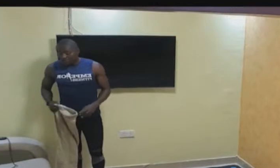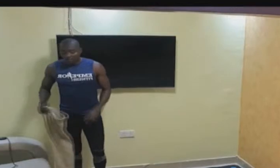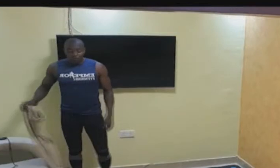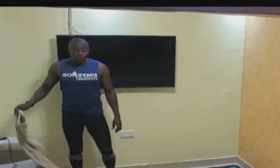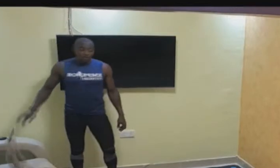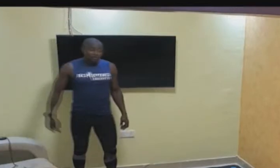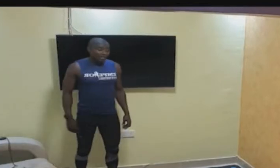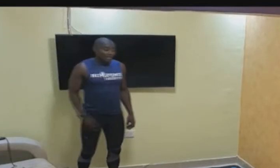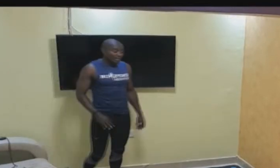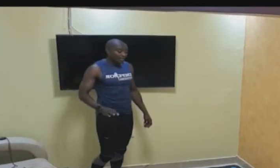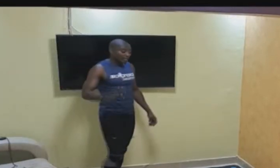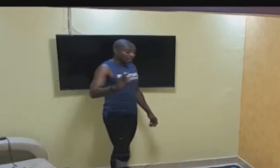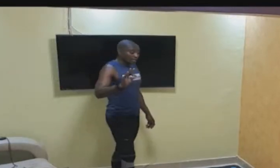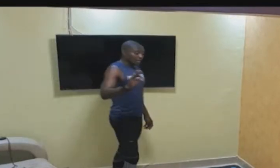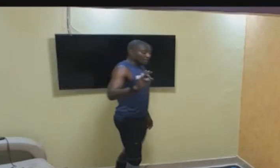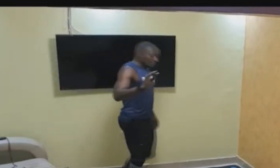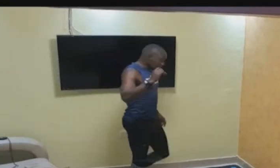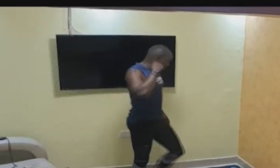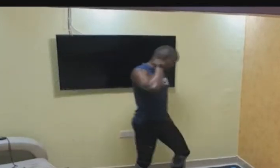This is just to show you, that